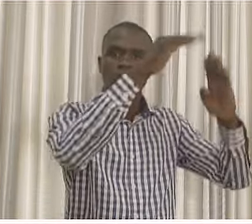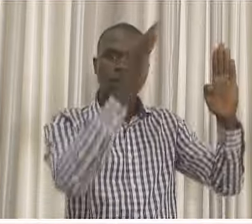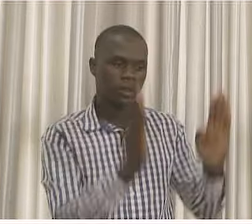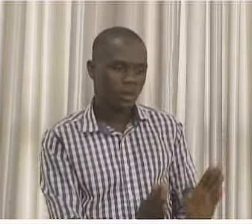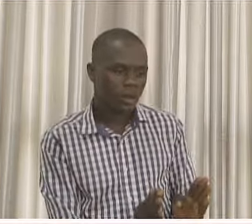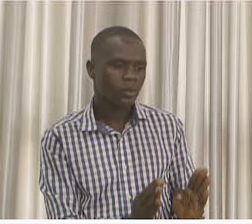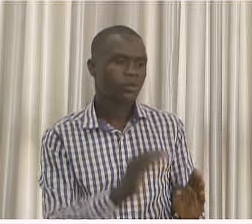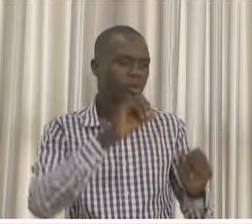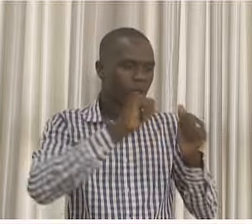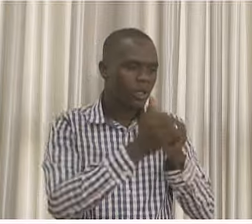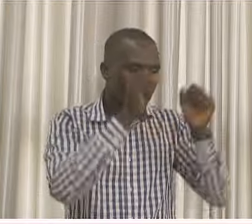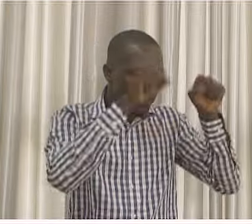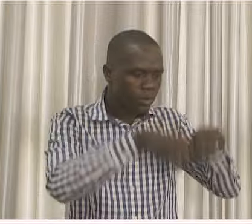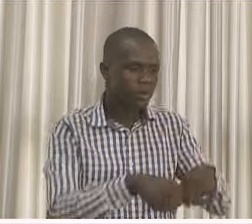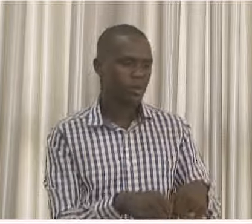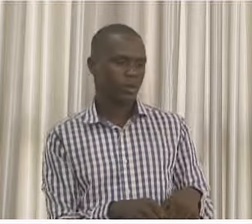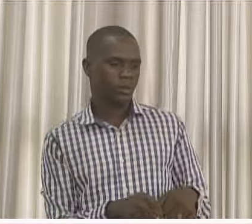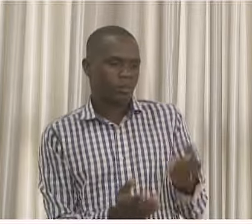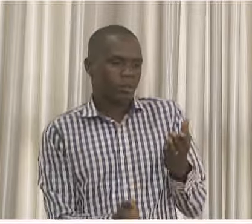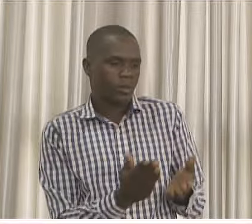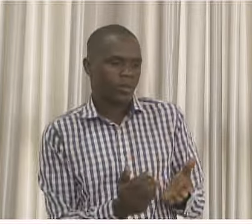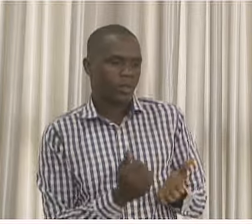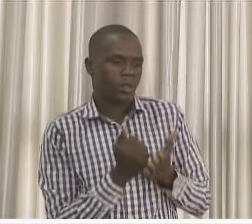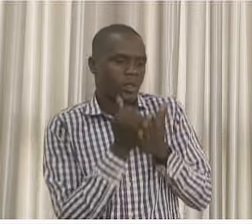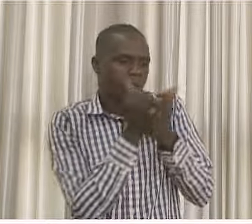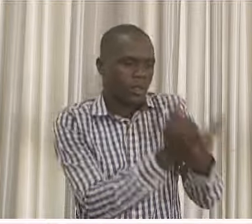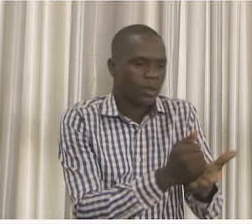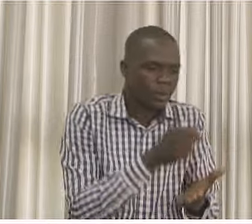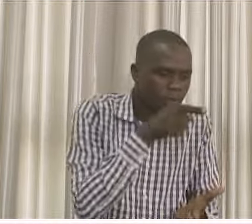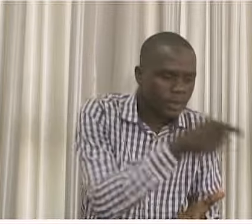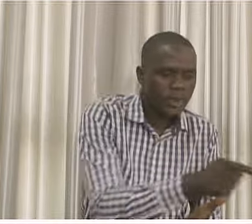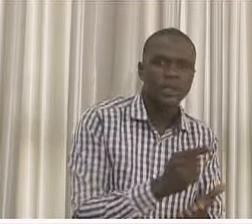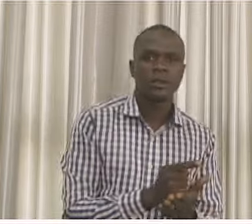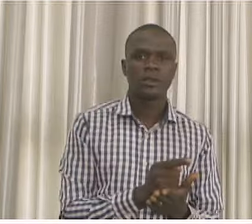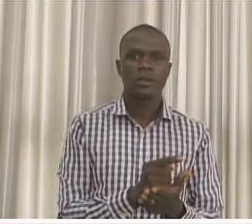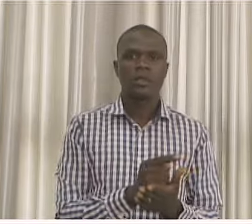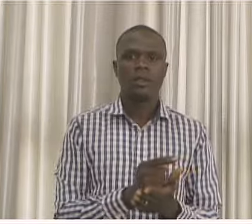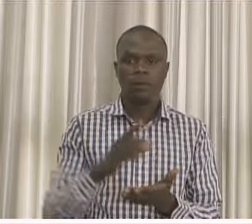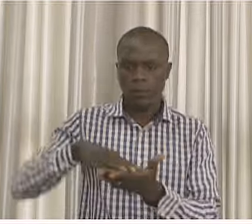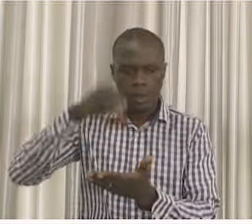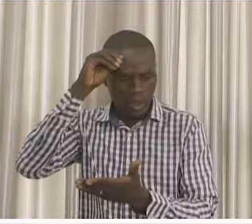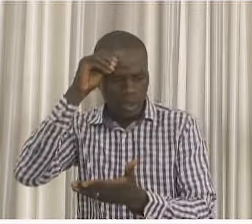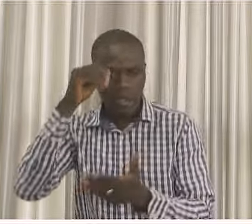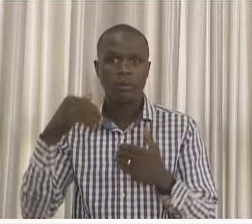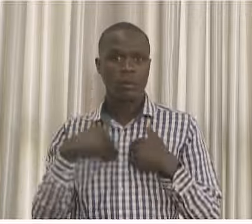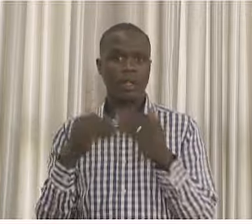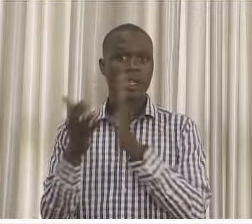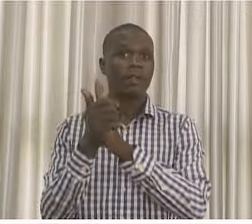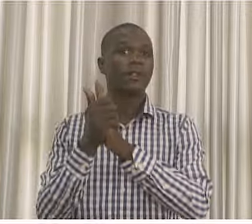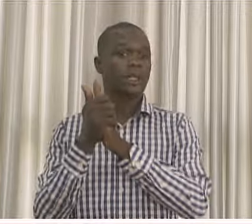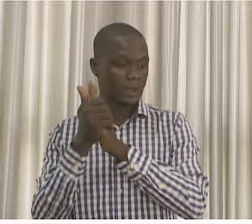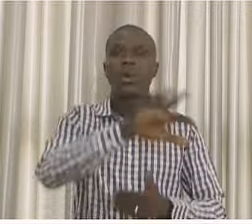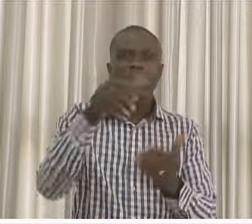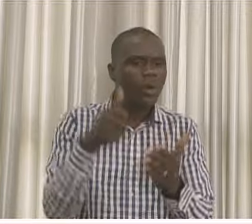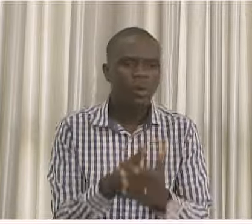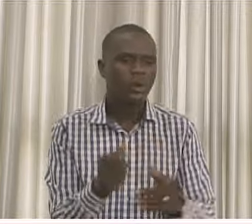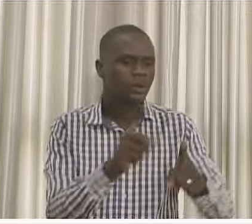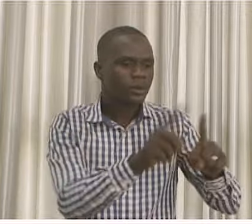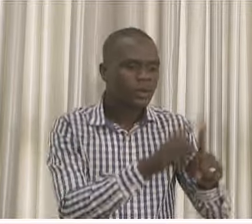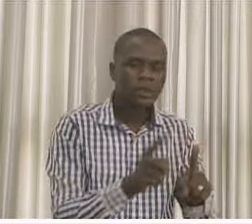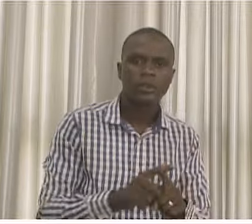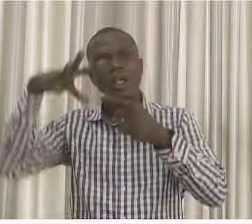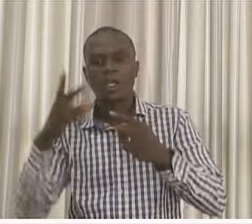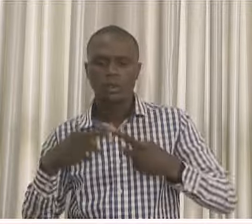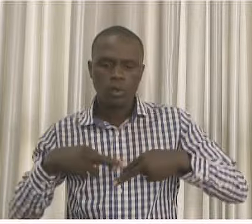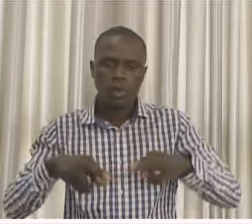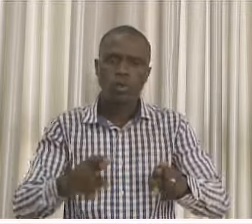land book, we get skill for work? So after 7 years, now so you get for measure the effect of this plan. So look at